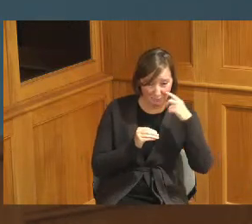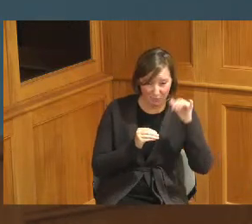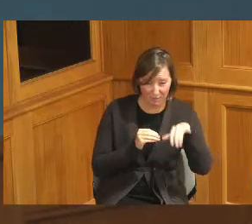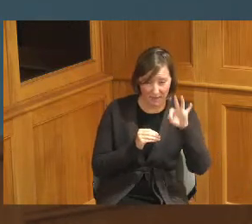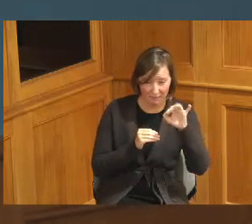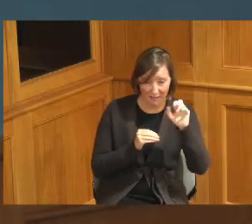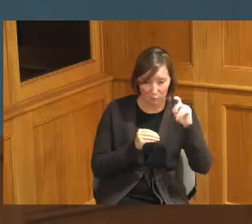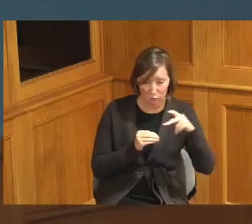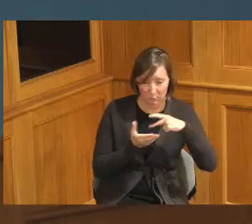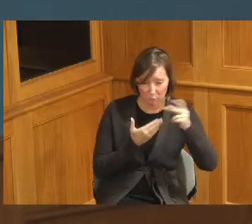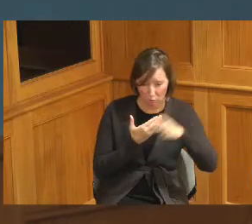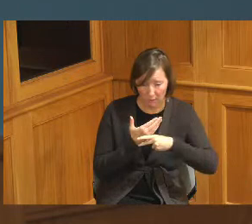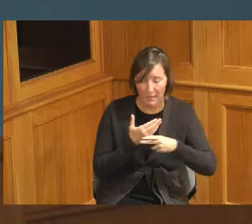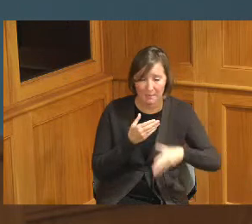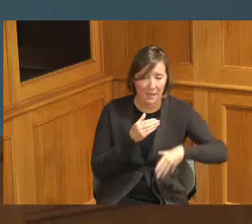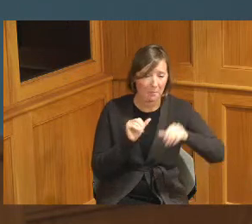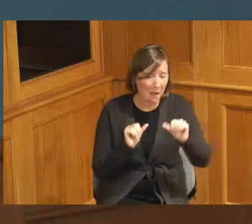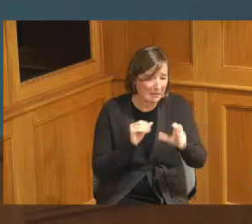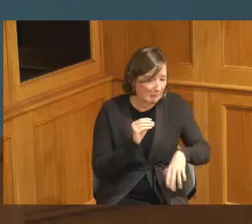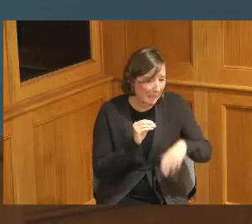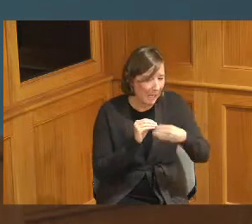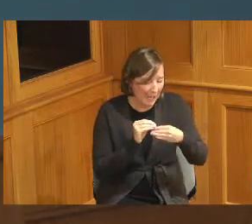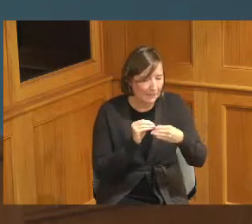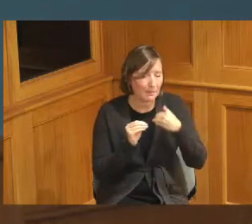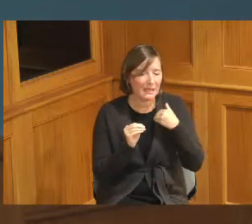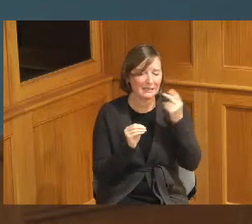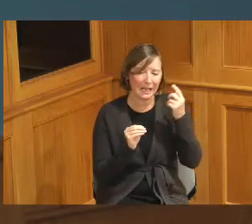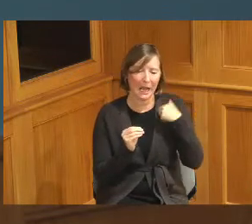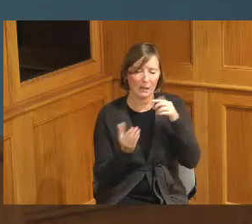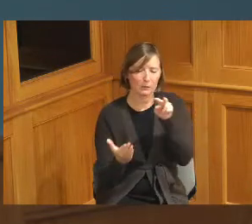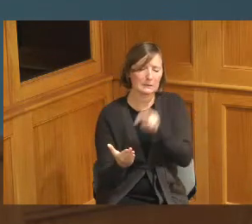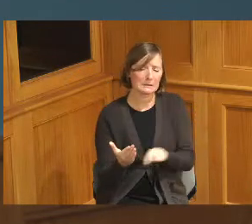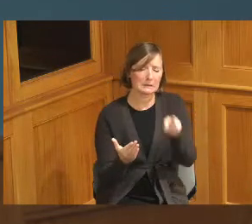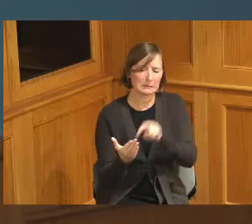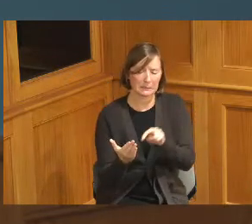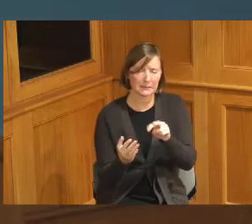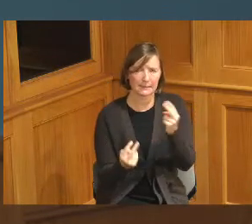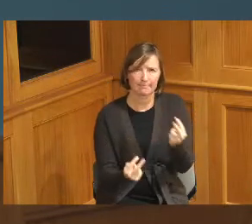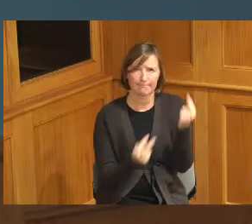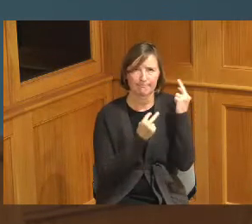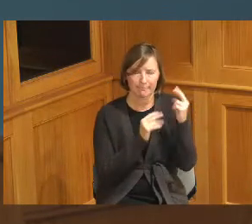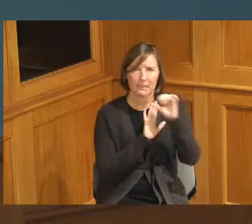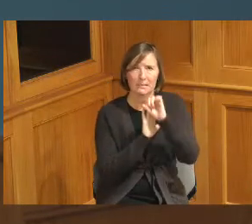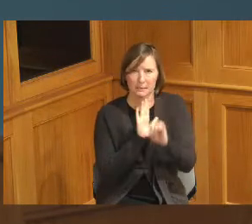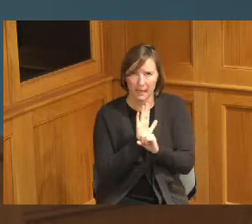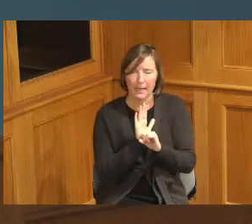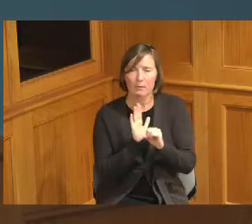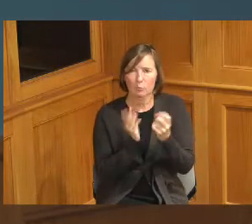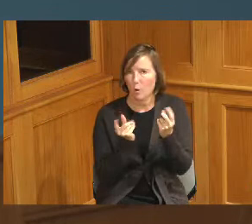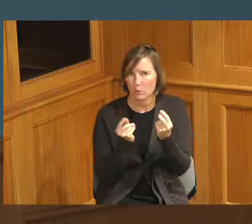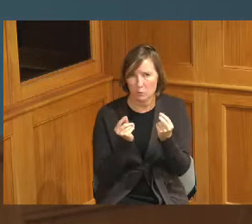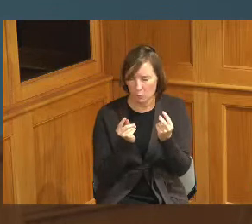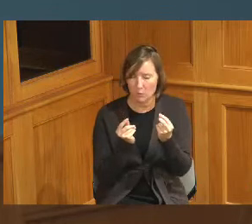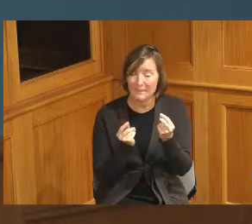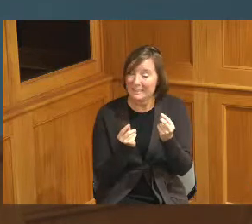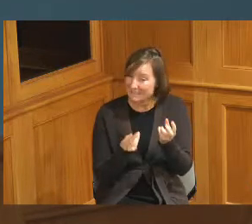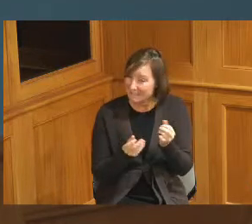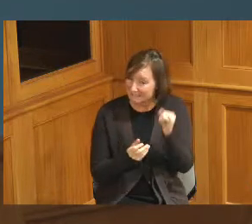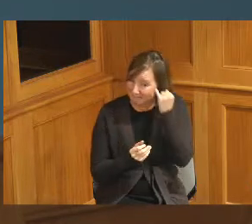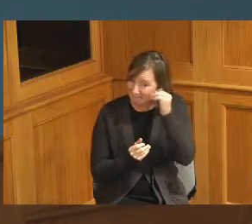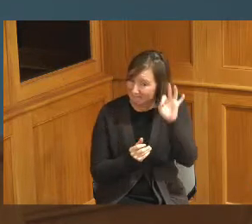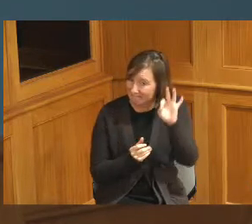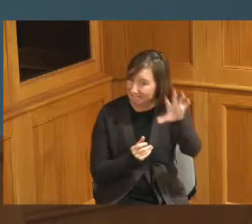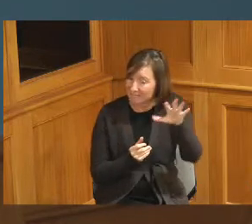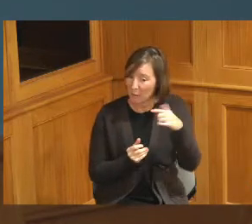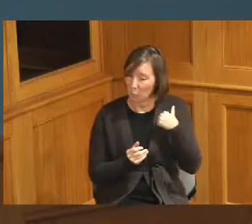would be because I was kind of looking at what we did at the state kind of as a model. I think we might be the only